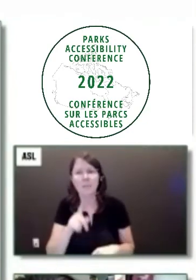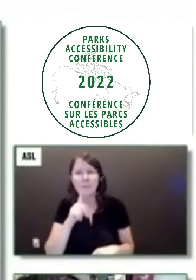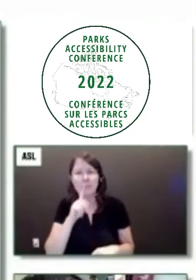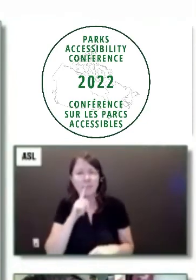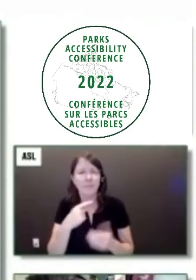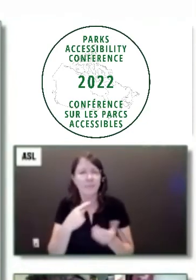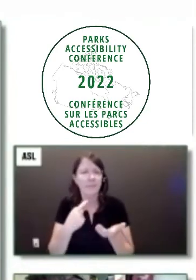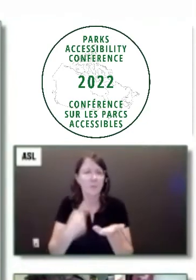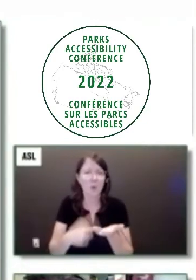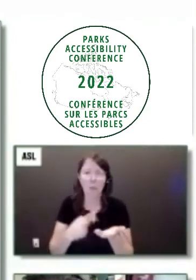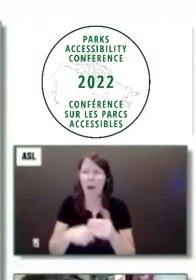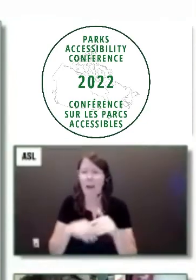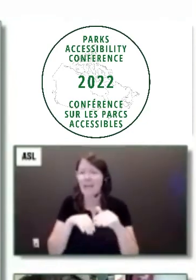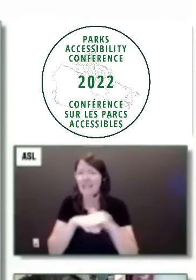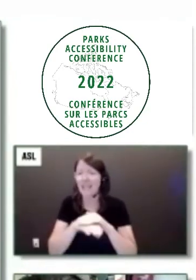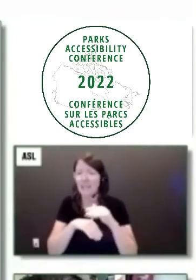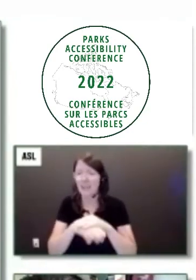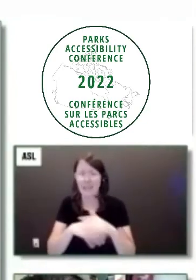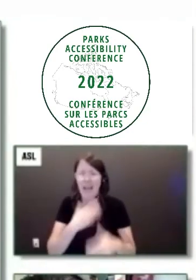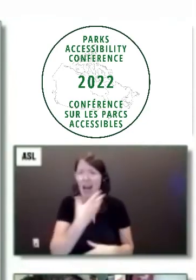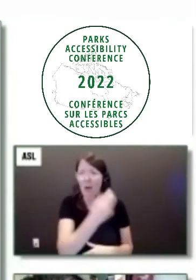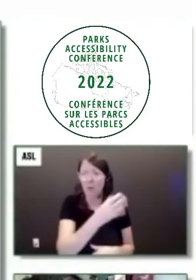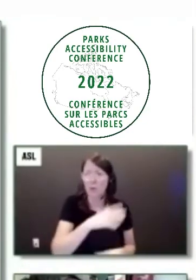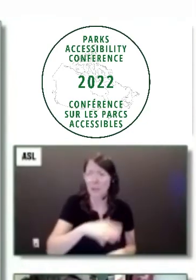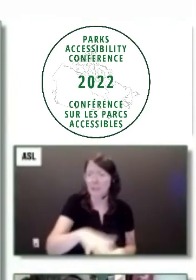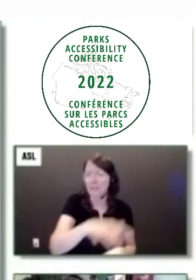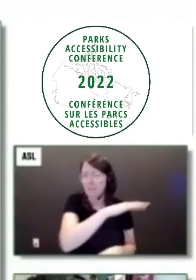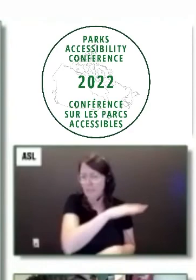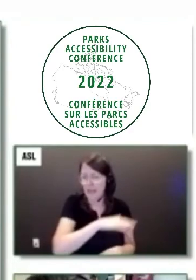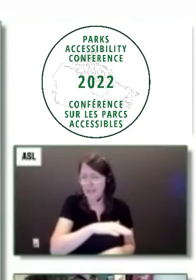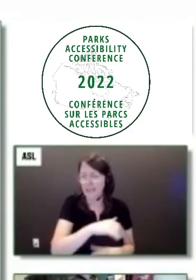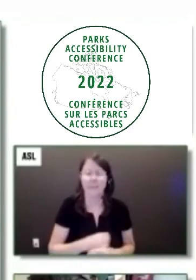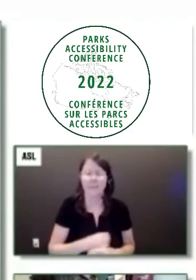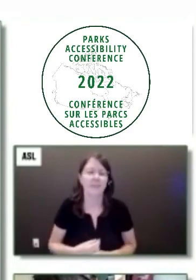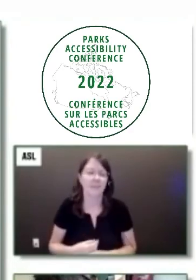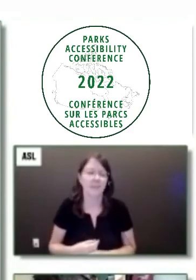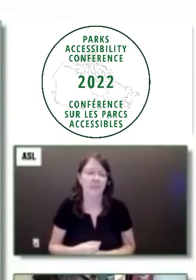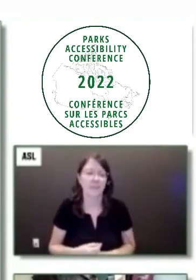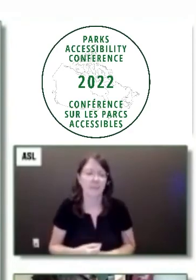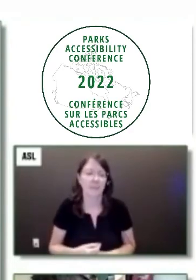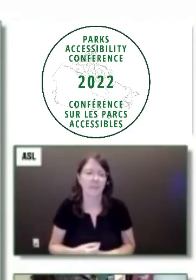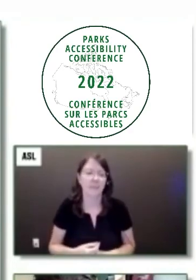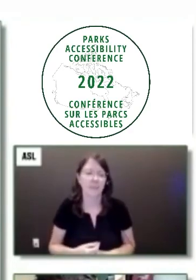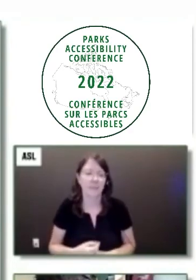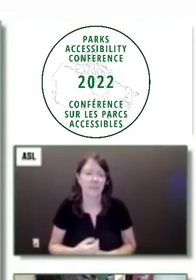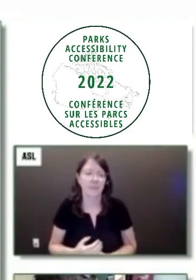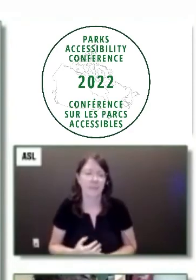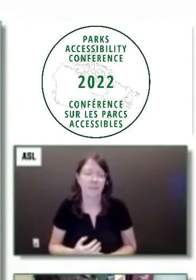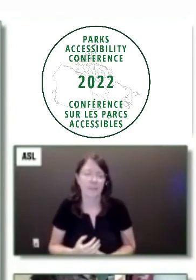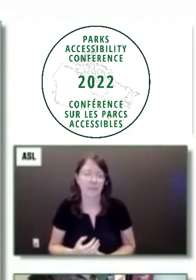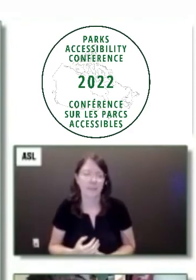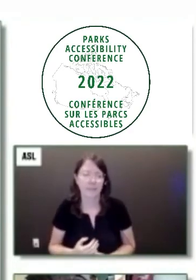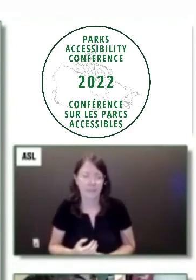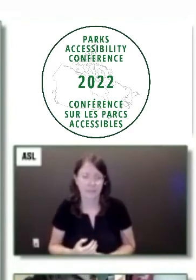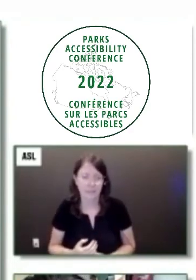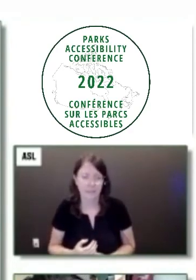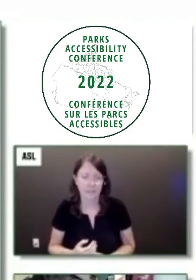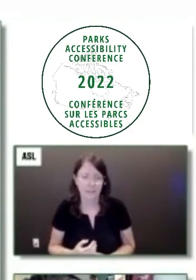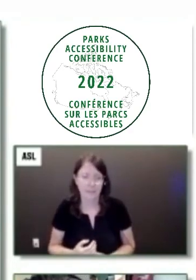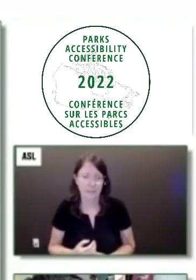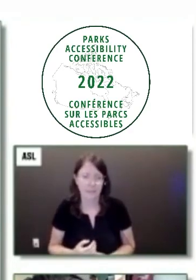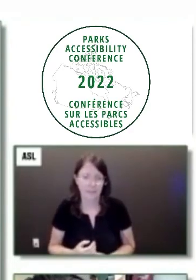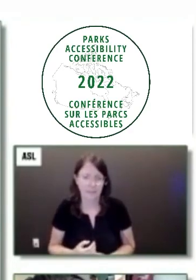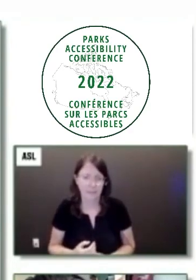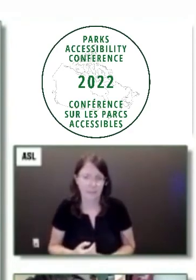was, with this, quite a widespread recognition and discussion of some of the societal barriers that might limit